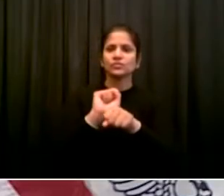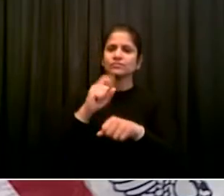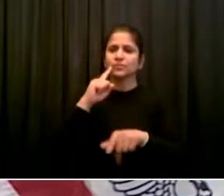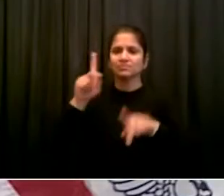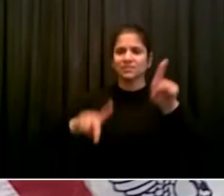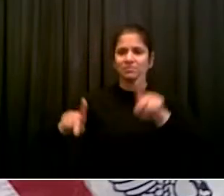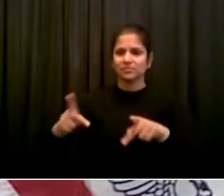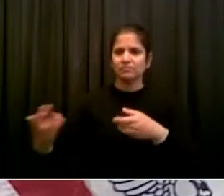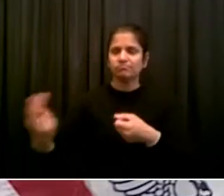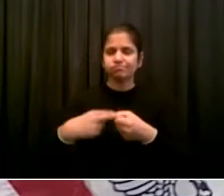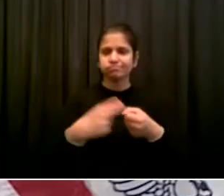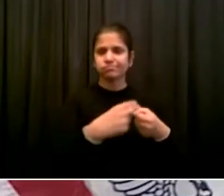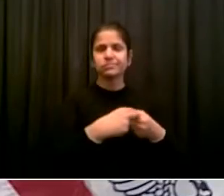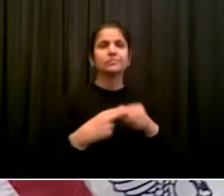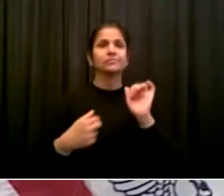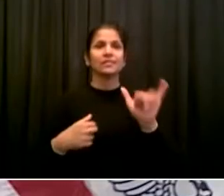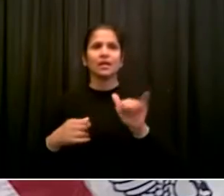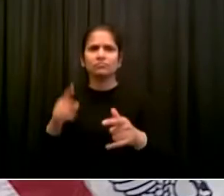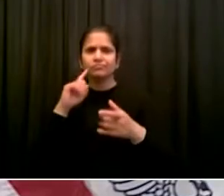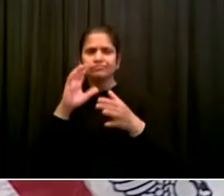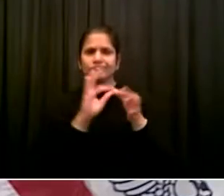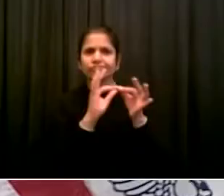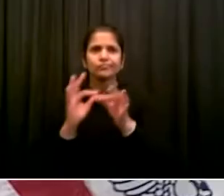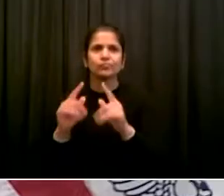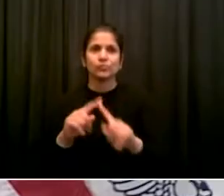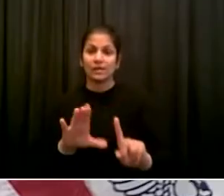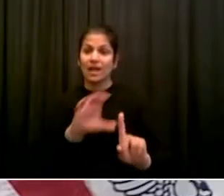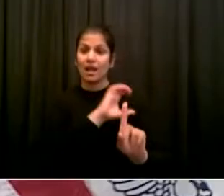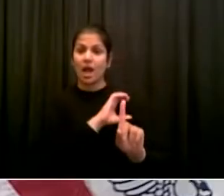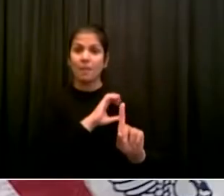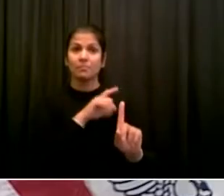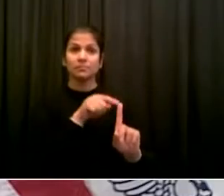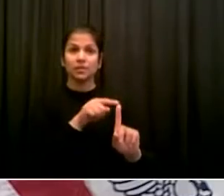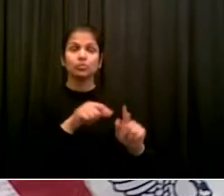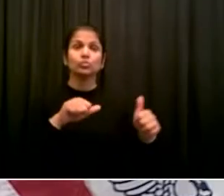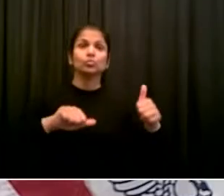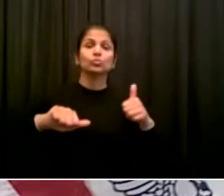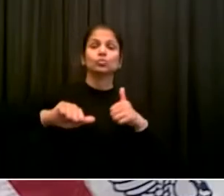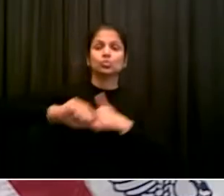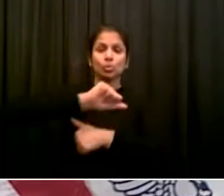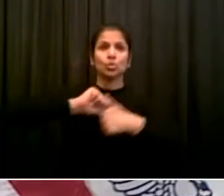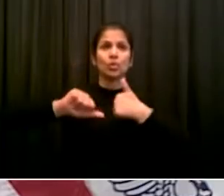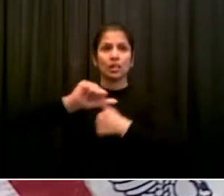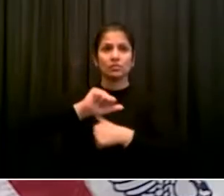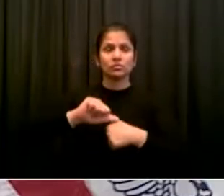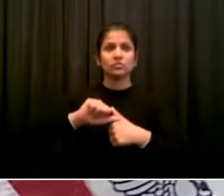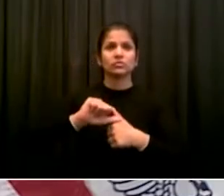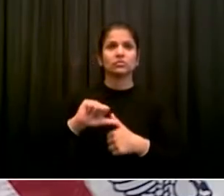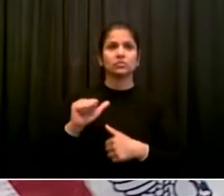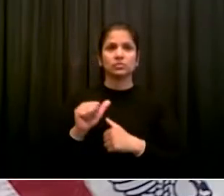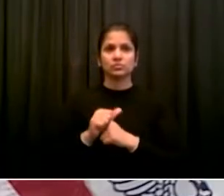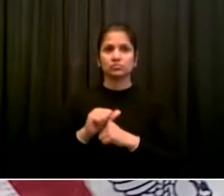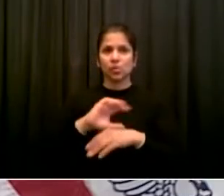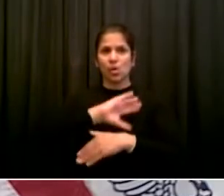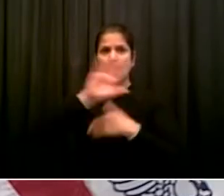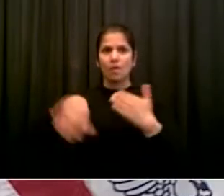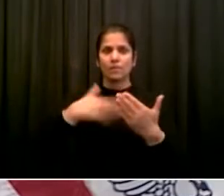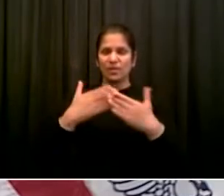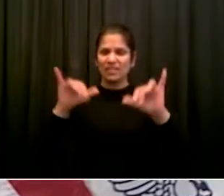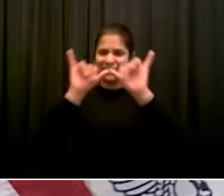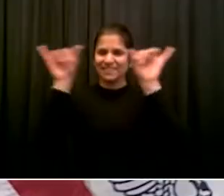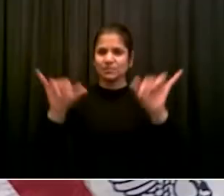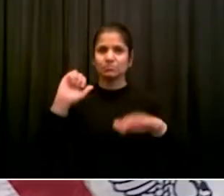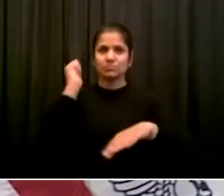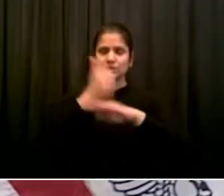policing with economic and social factors and how all these issues have to be addressed systematically. And her